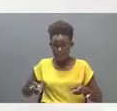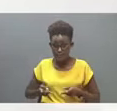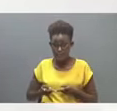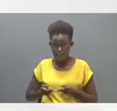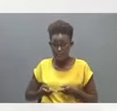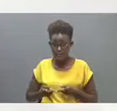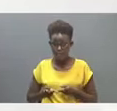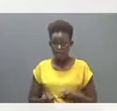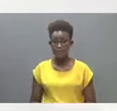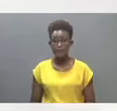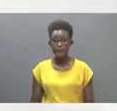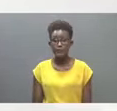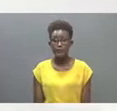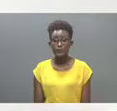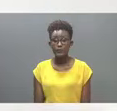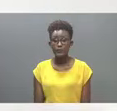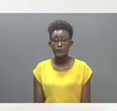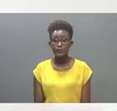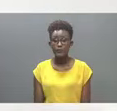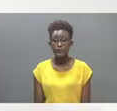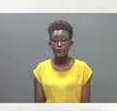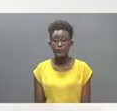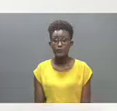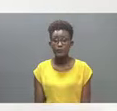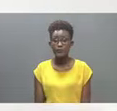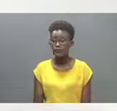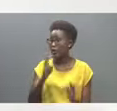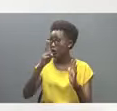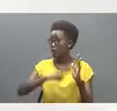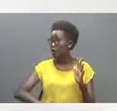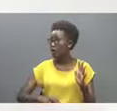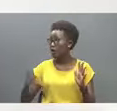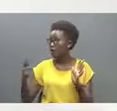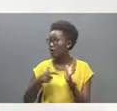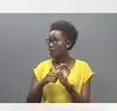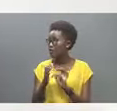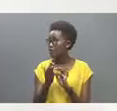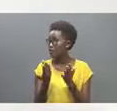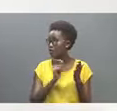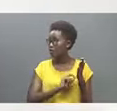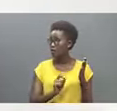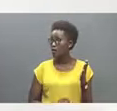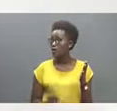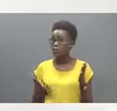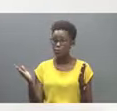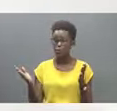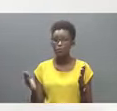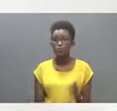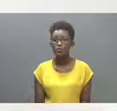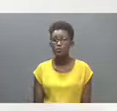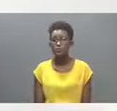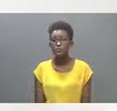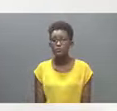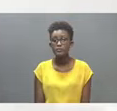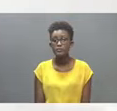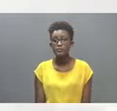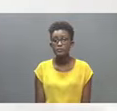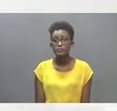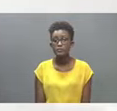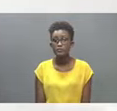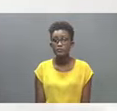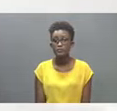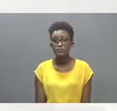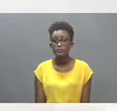kuko tudakirana n'abafite amaraso n'umubiri, ahubwo dukirana n'abatware n'abafite ubushobozi n'abategeka iyi si